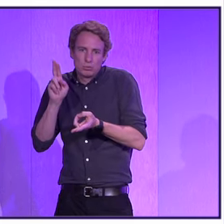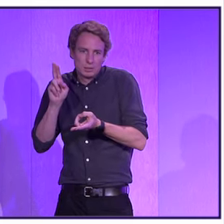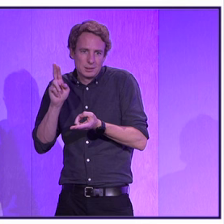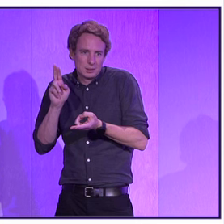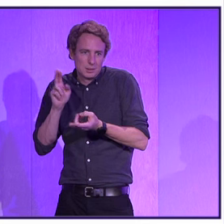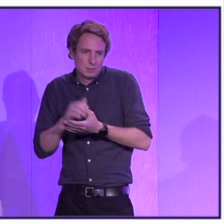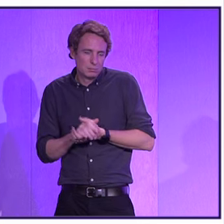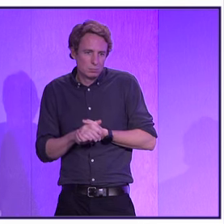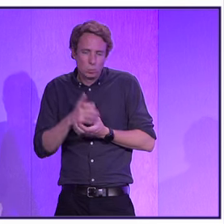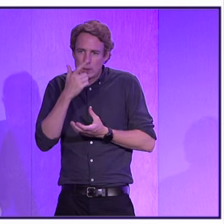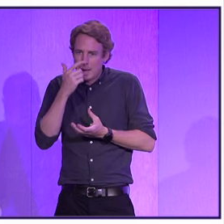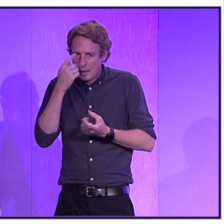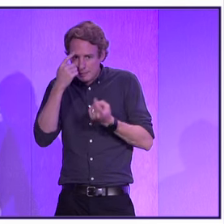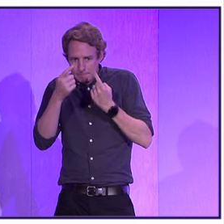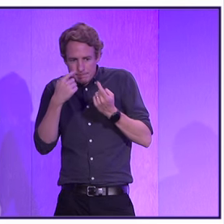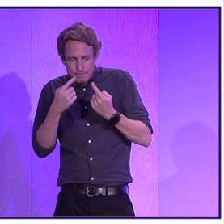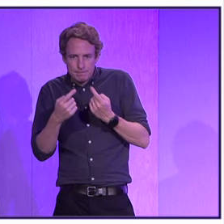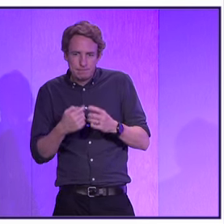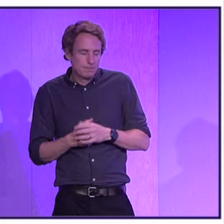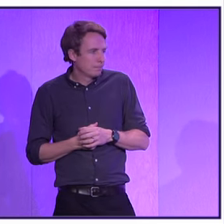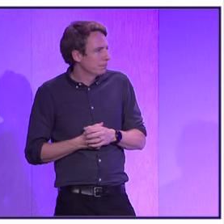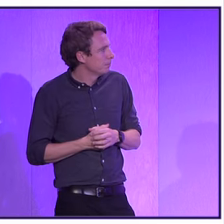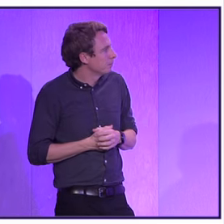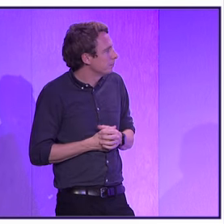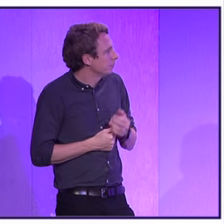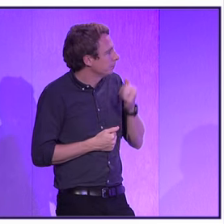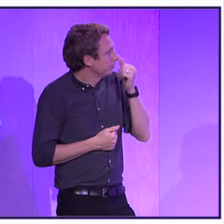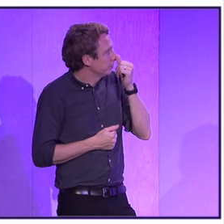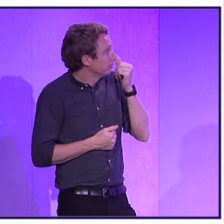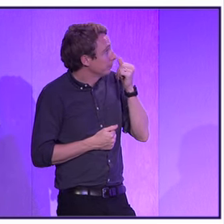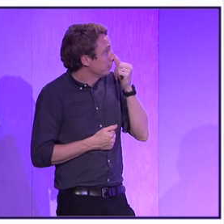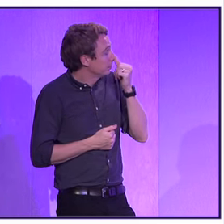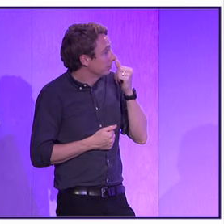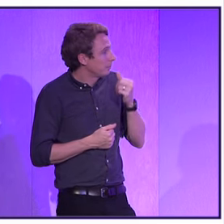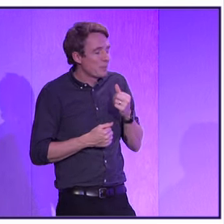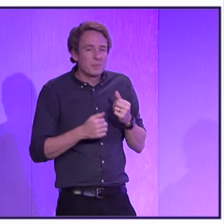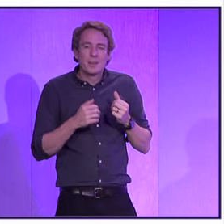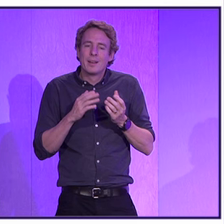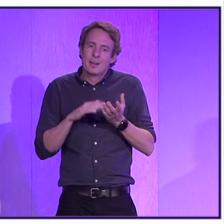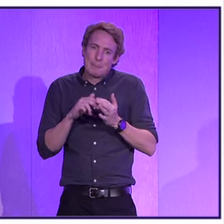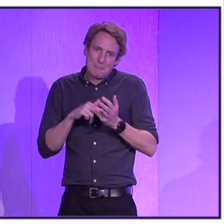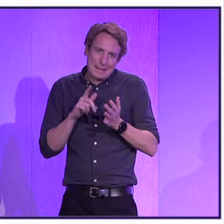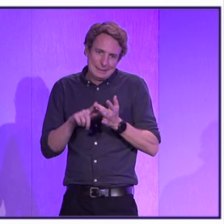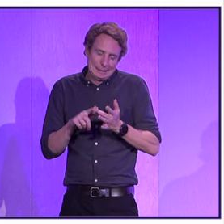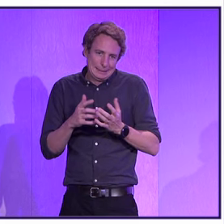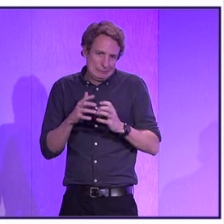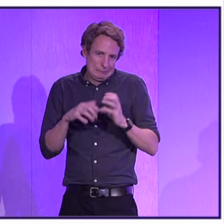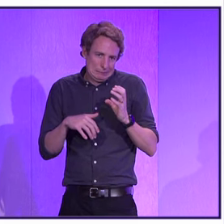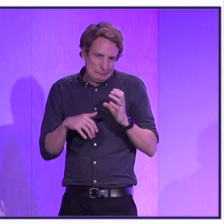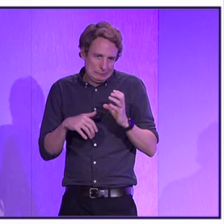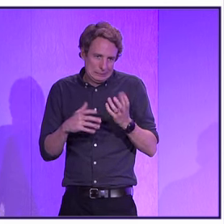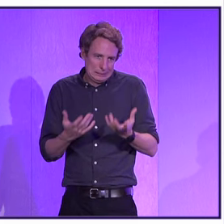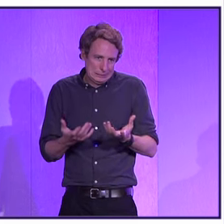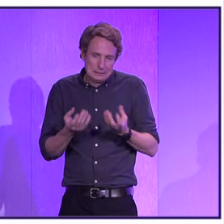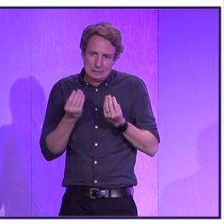between us. Okay, So I'm not going to try and do Menti again. So I mean, you